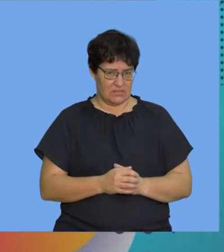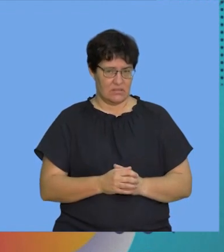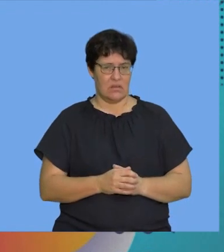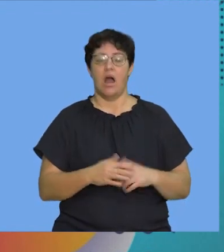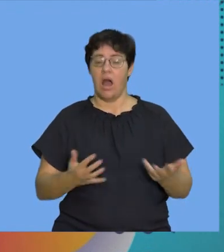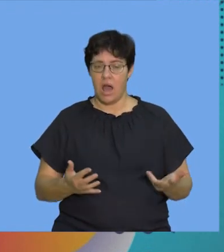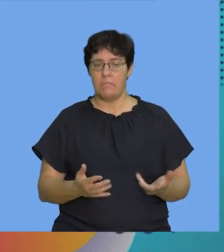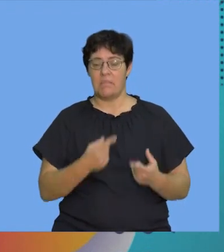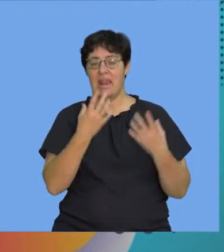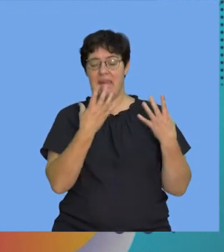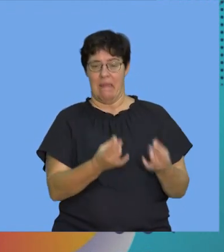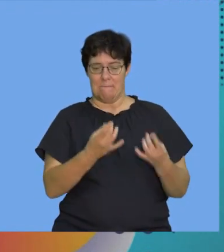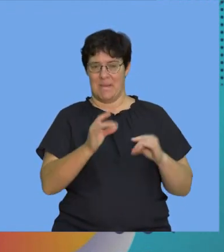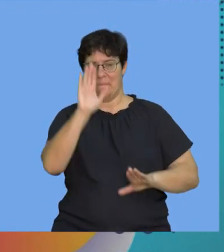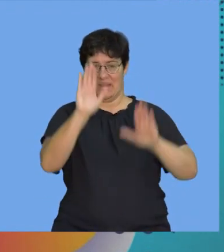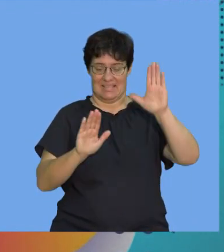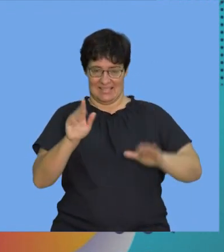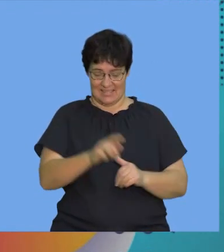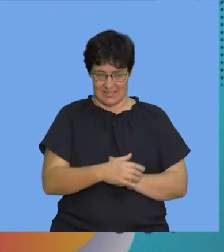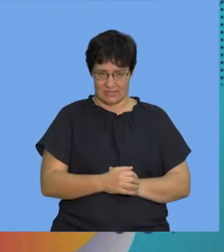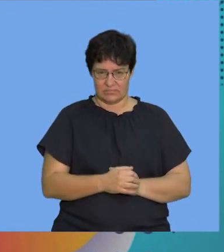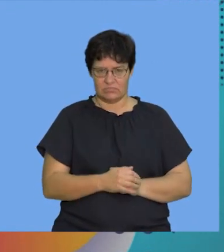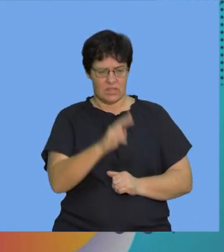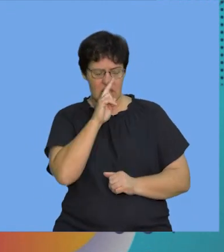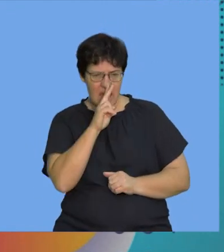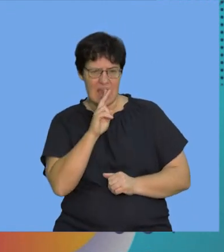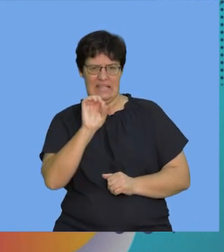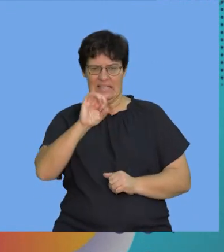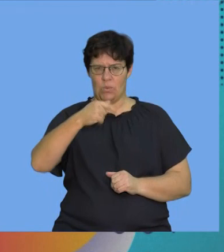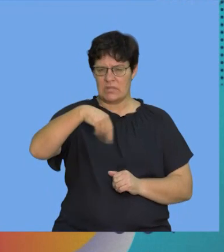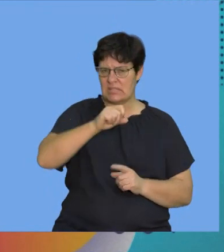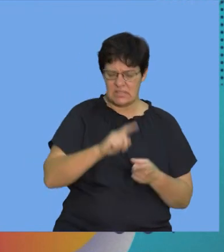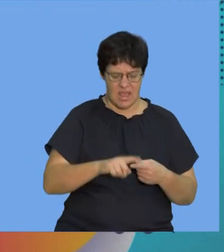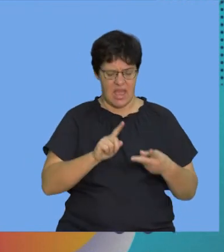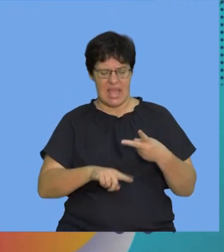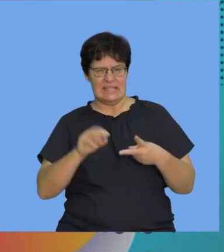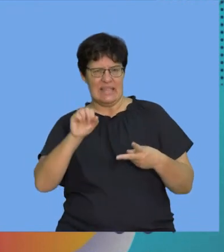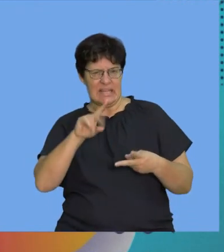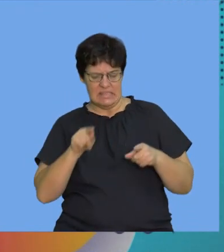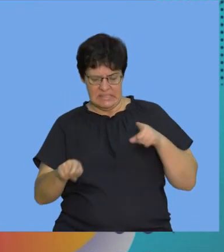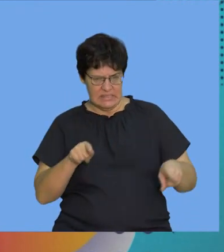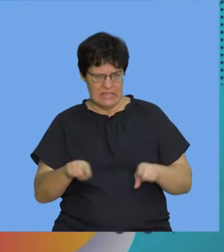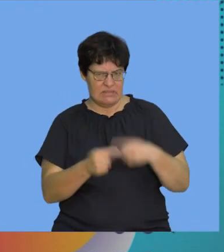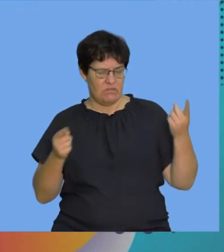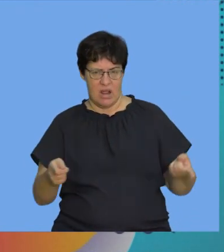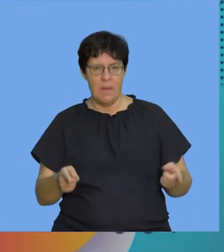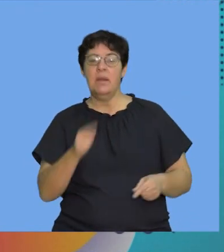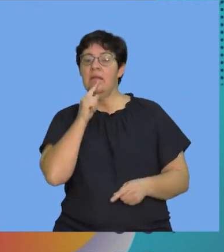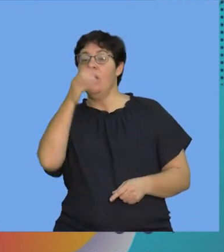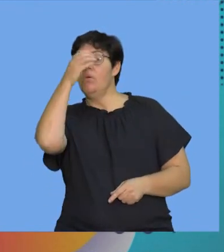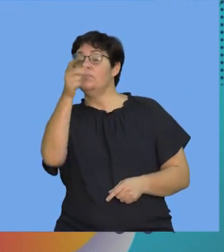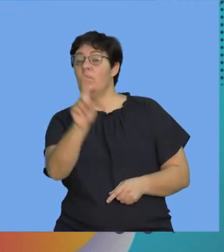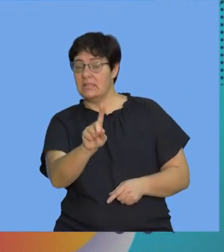actually under number patterns. We looked at what a sequence is and what a series is, but only under the concept